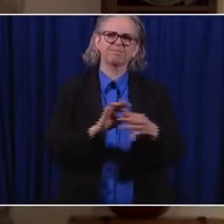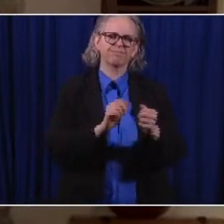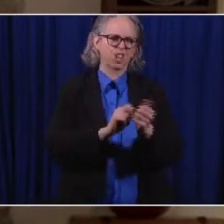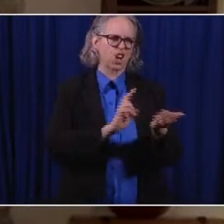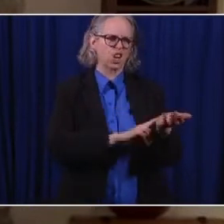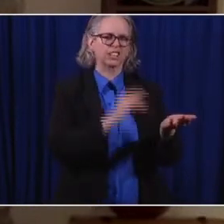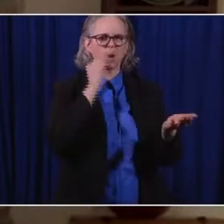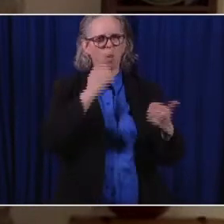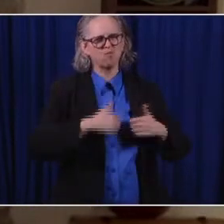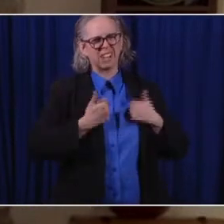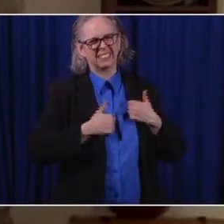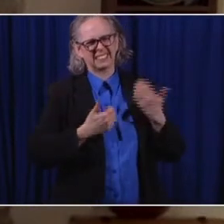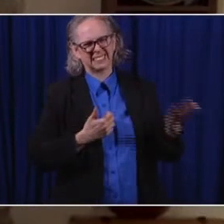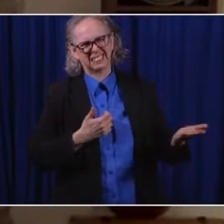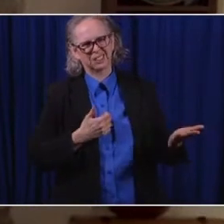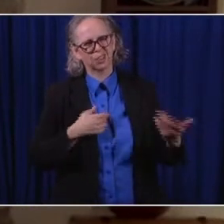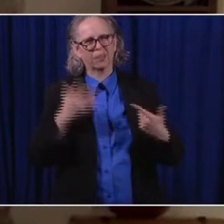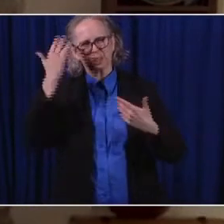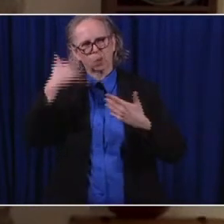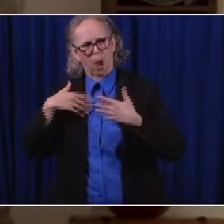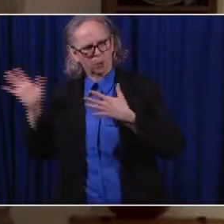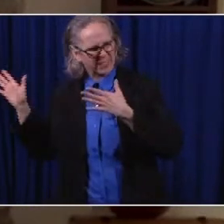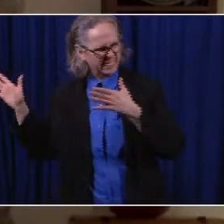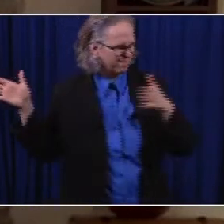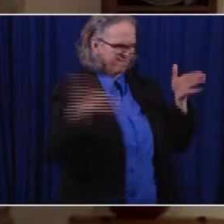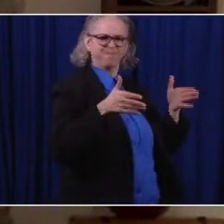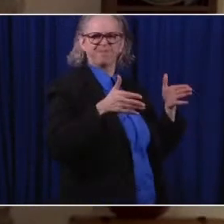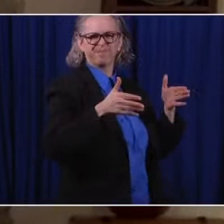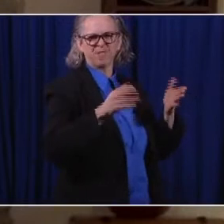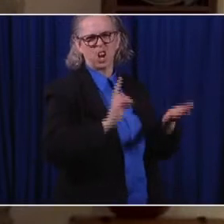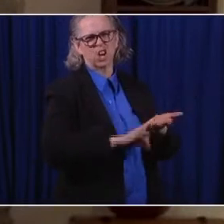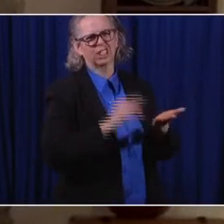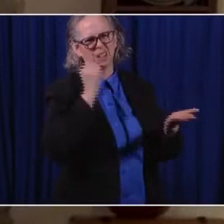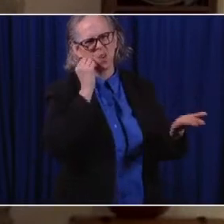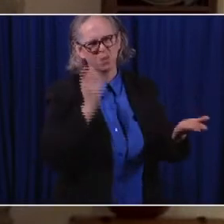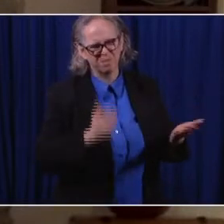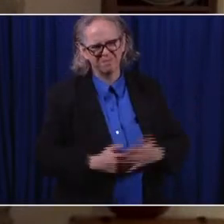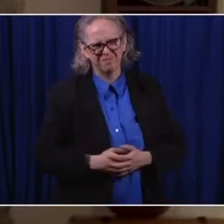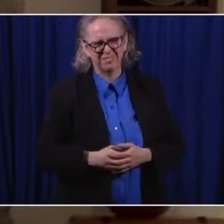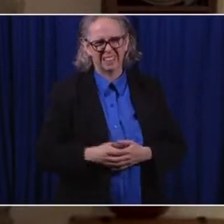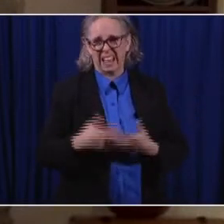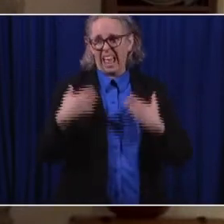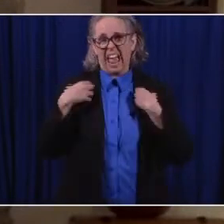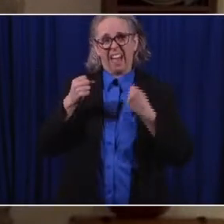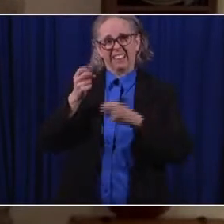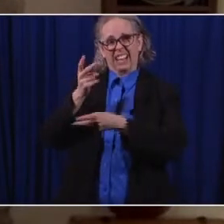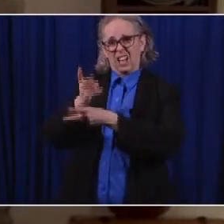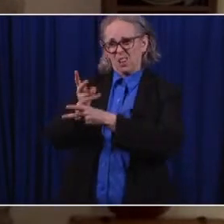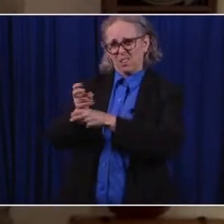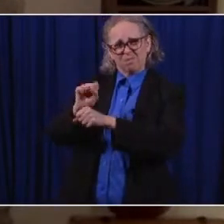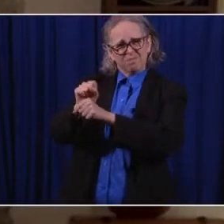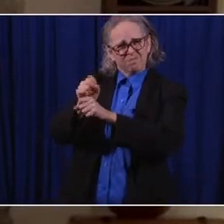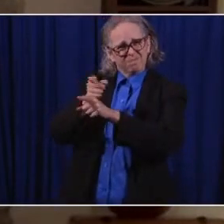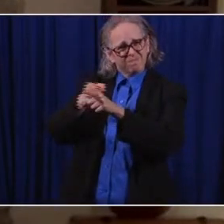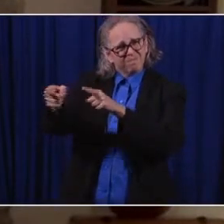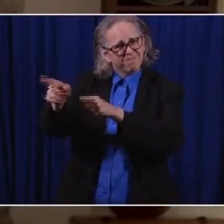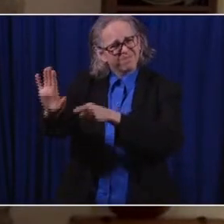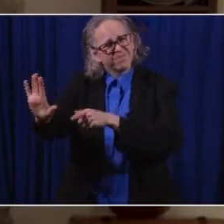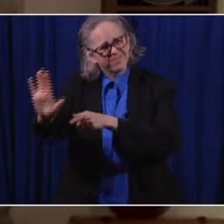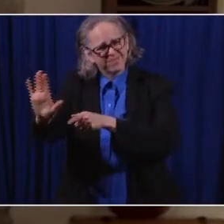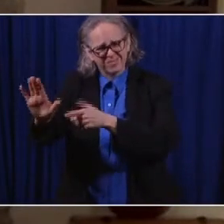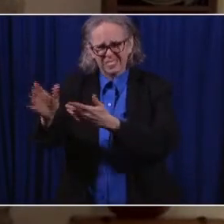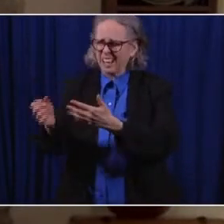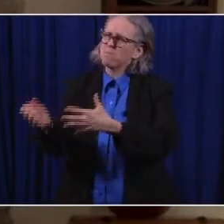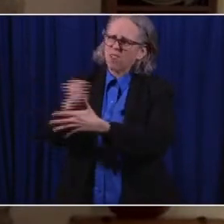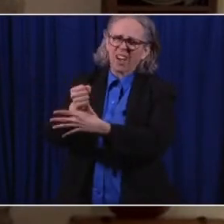also know we need to protect the frontline health workers so they can continue their great work and so we can protect them.